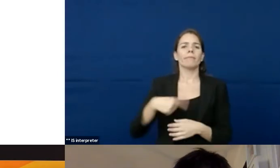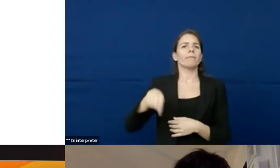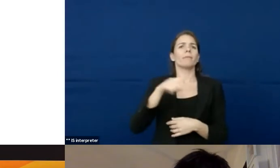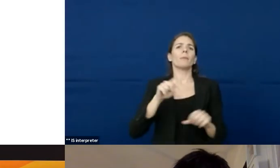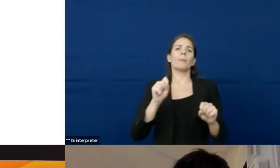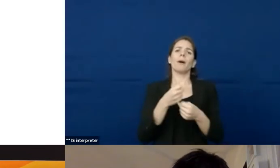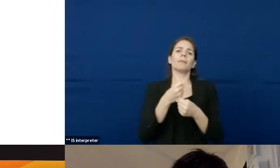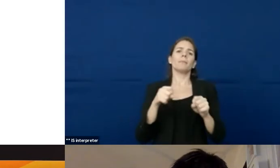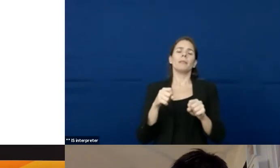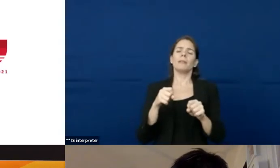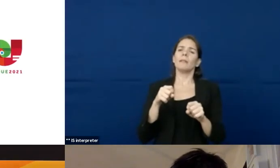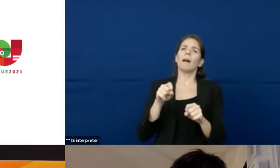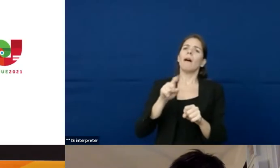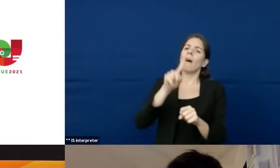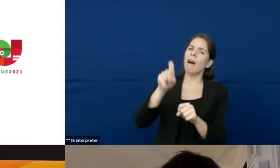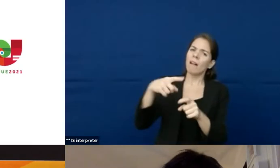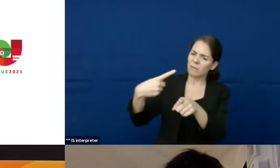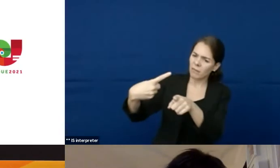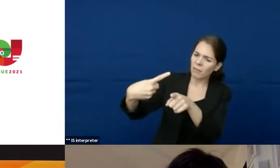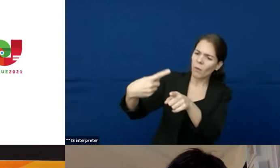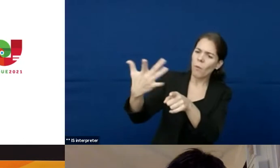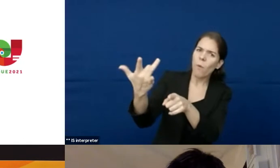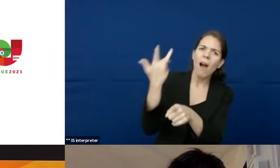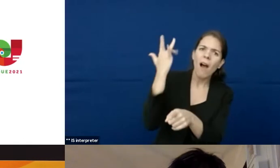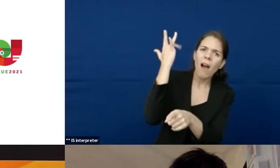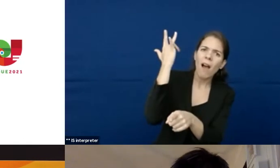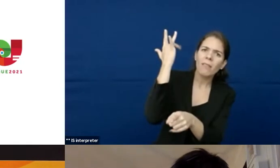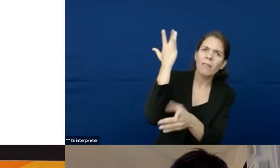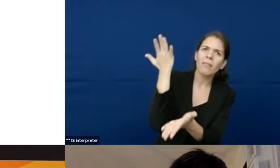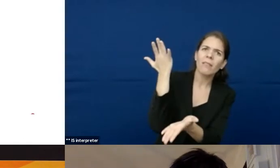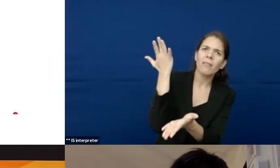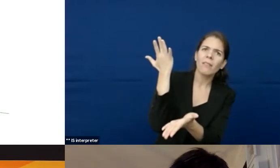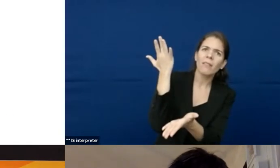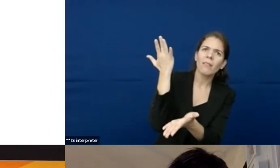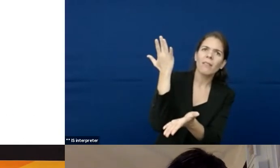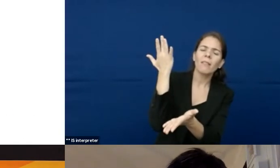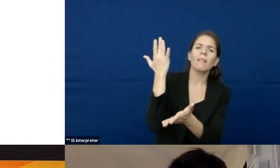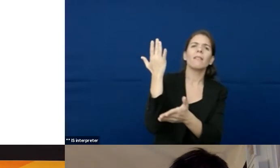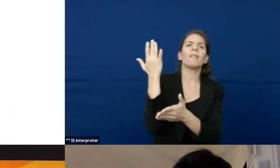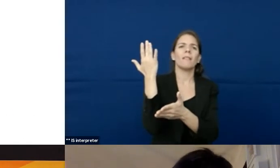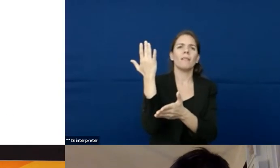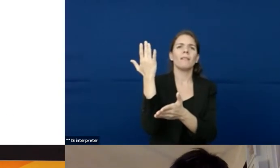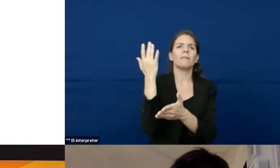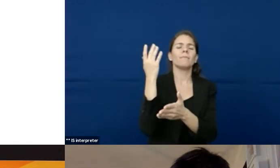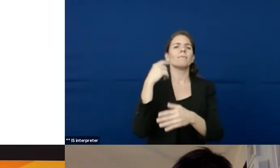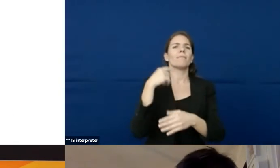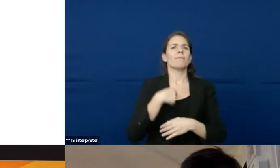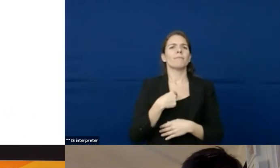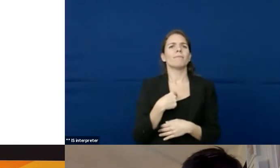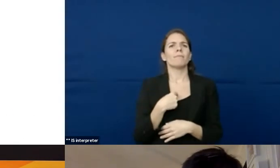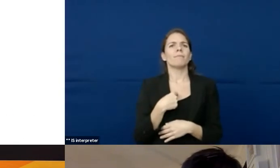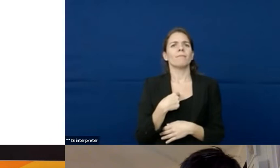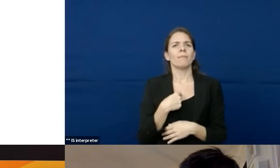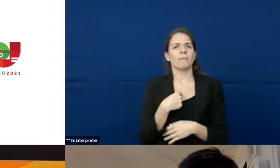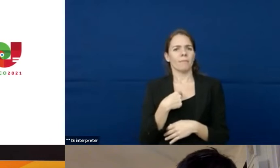to End Violence Against Women from our grantees, that the most effective way to advance women's rights worldwide is to invest in the